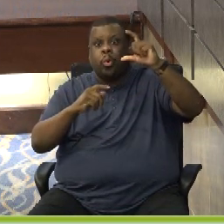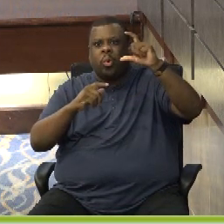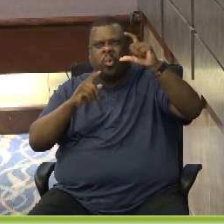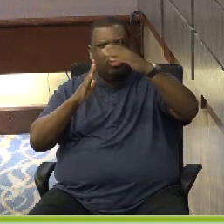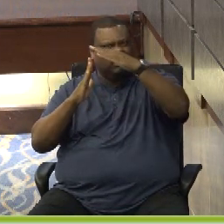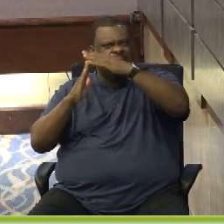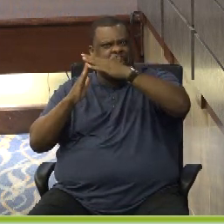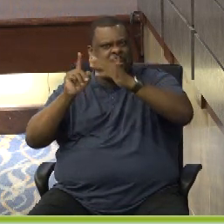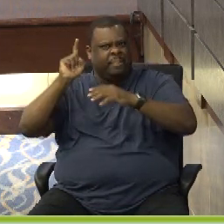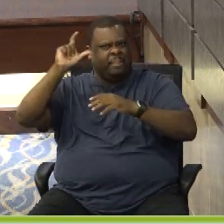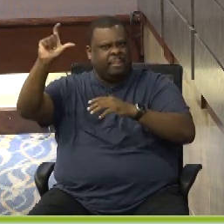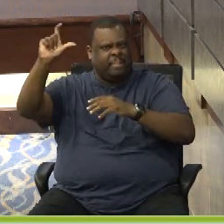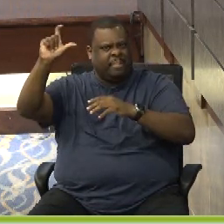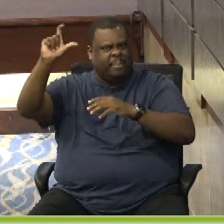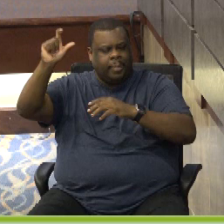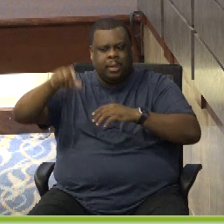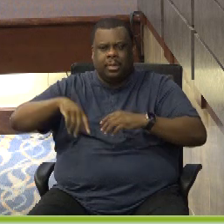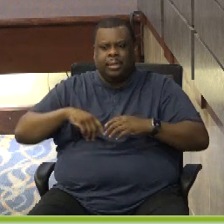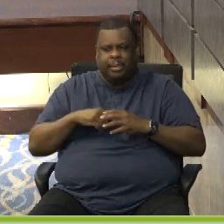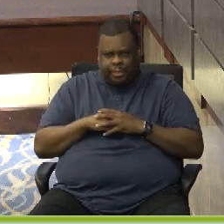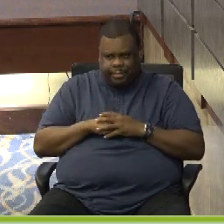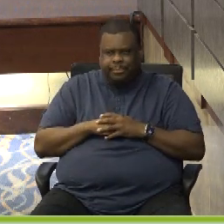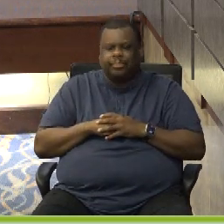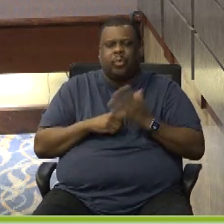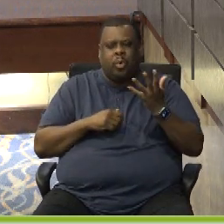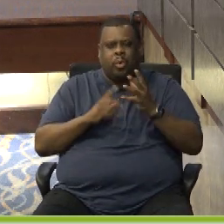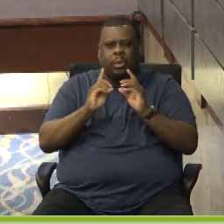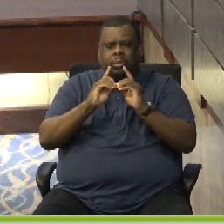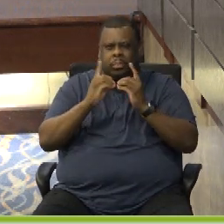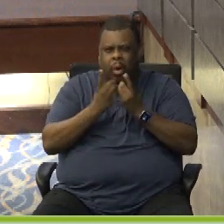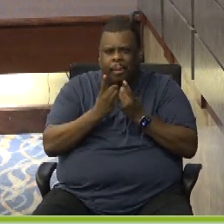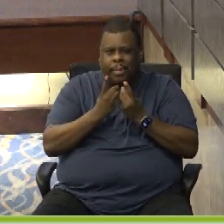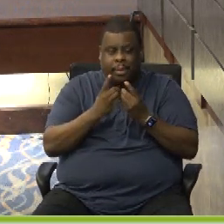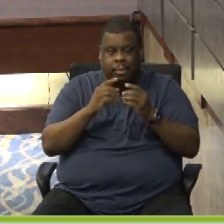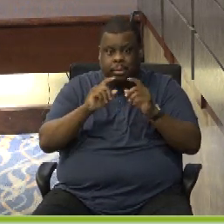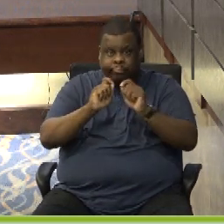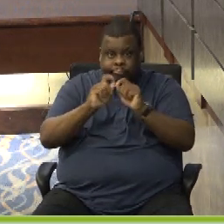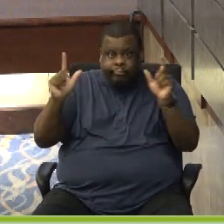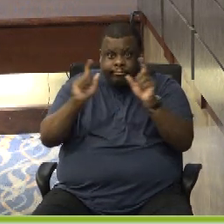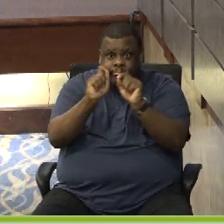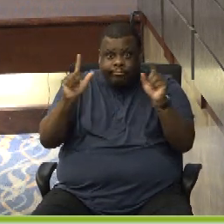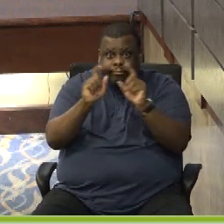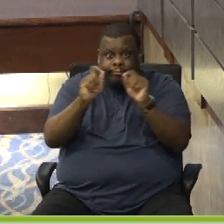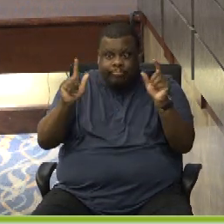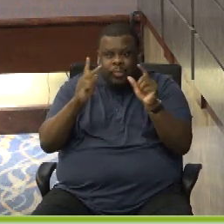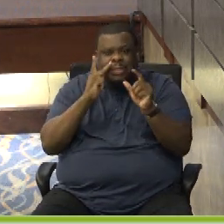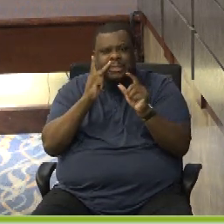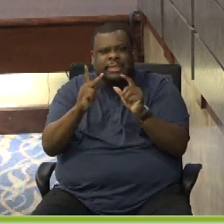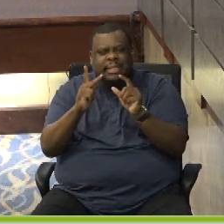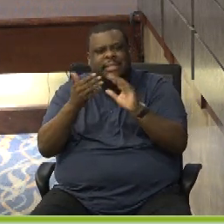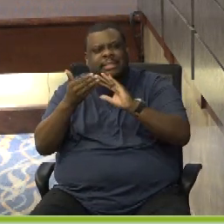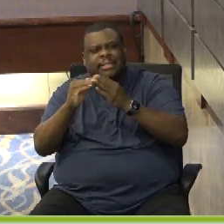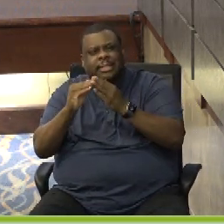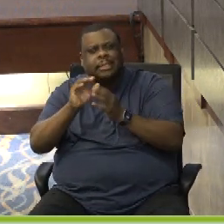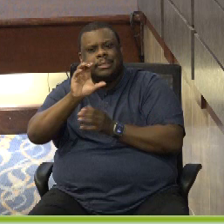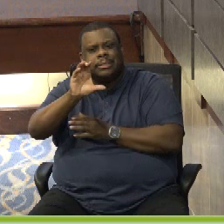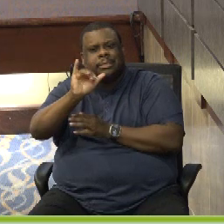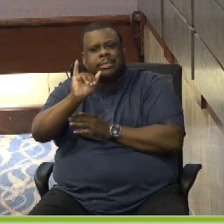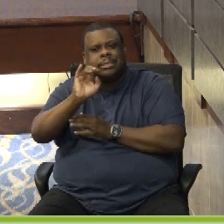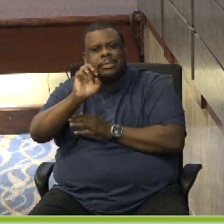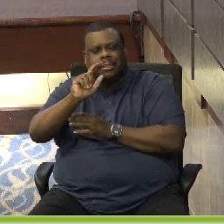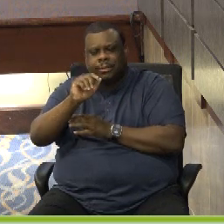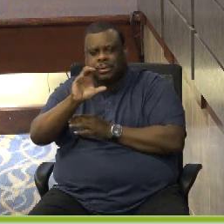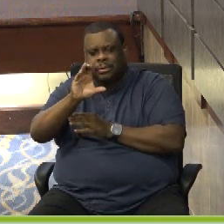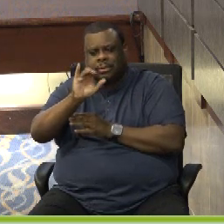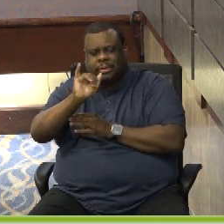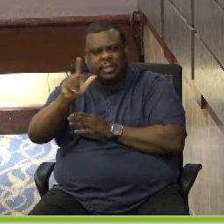sign-off, or for independent department pages, you'll see their city seal. So they have a little chance to have more of a presence